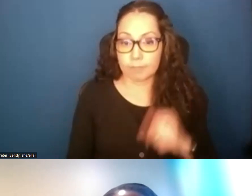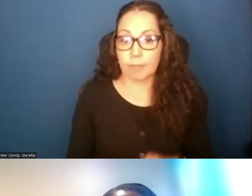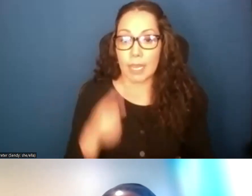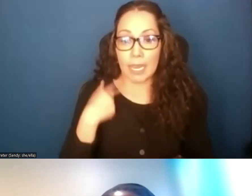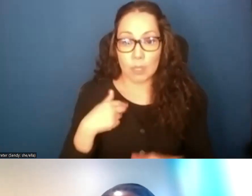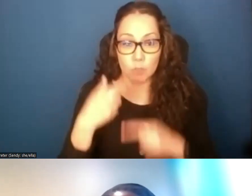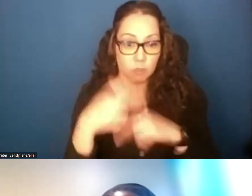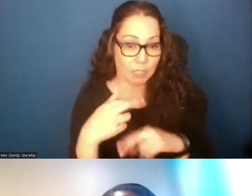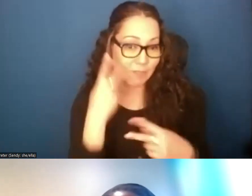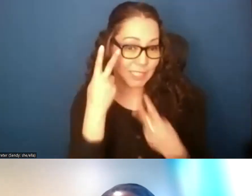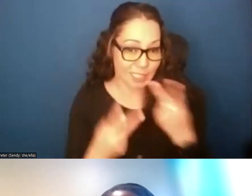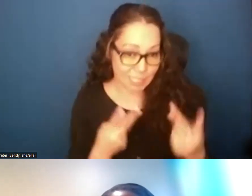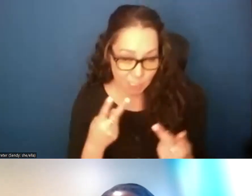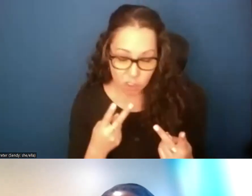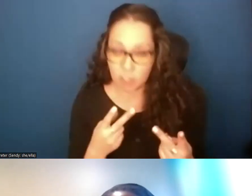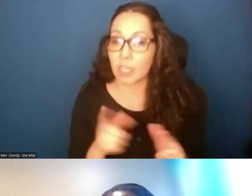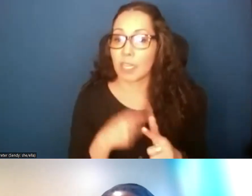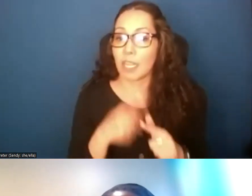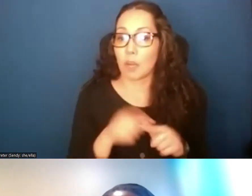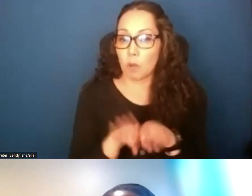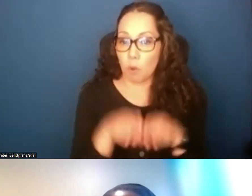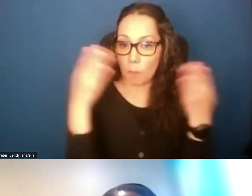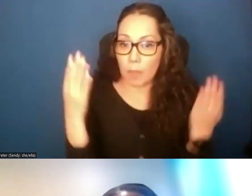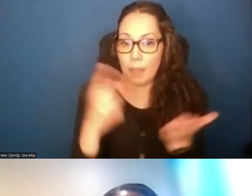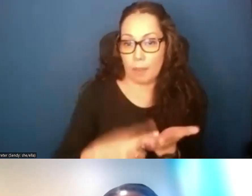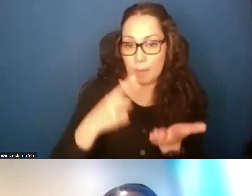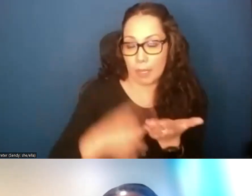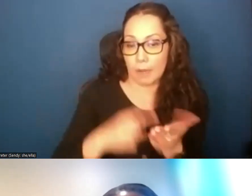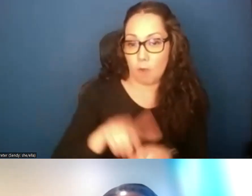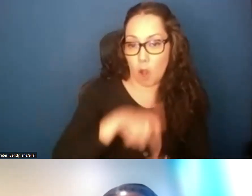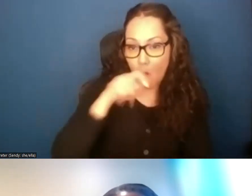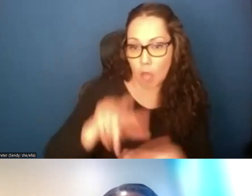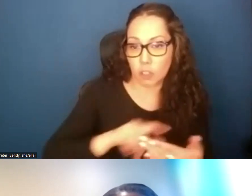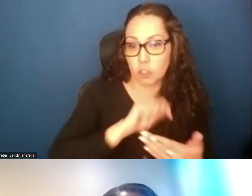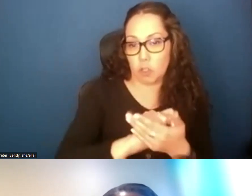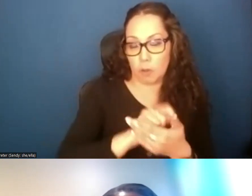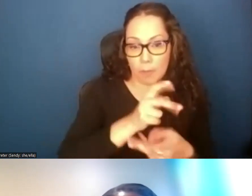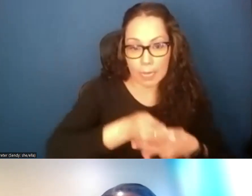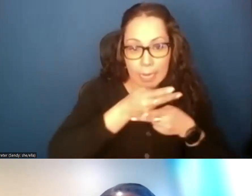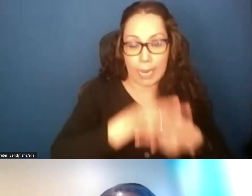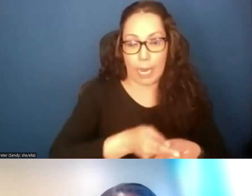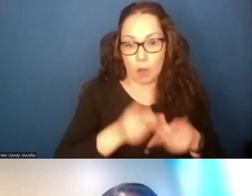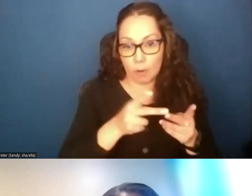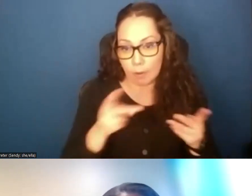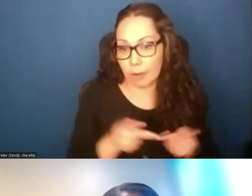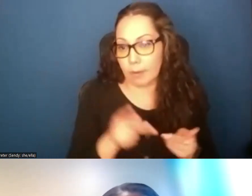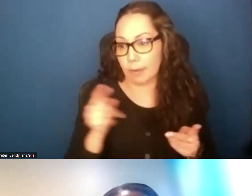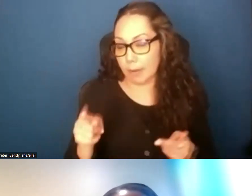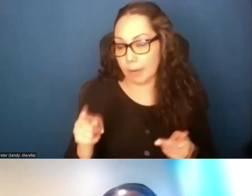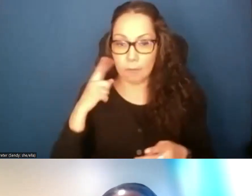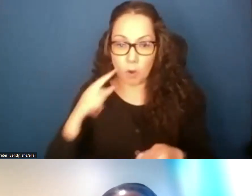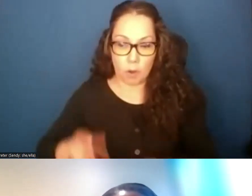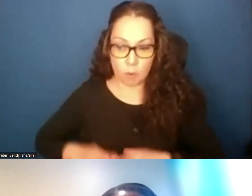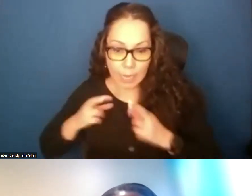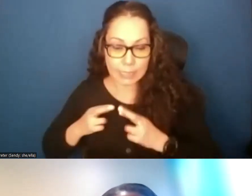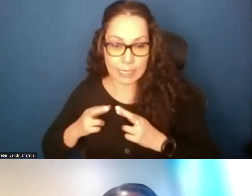We will then open up the meeting for long-term care residents and family members of residents to share testimonials